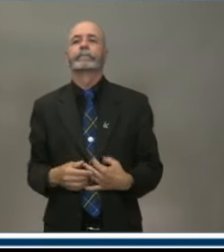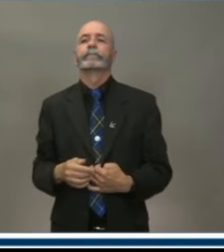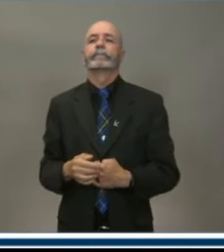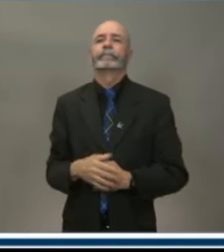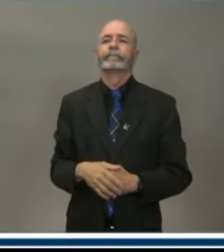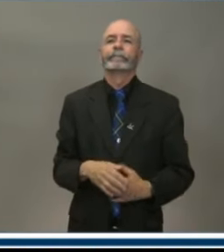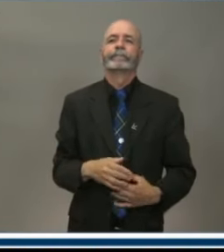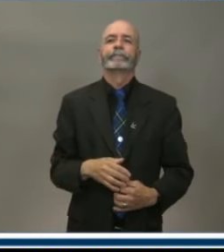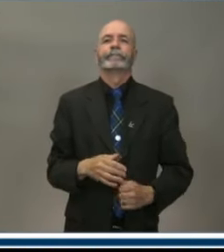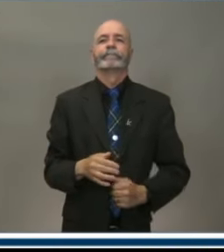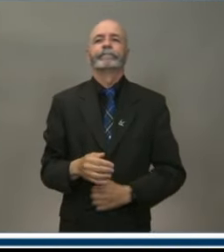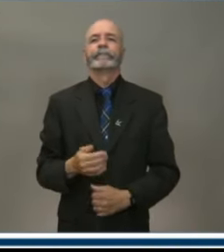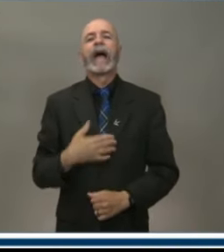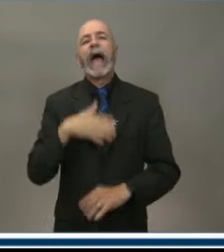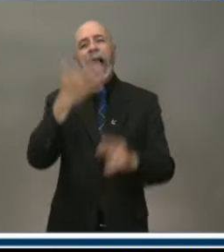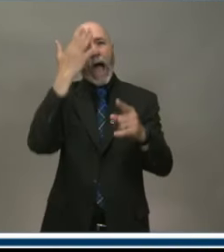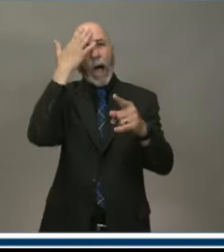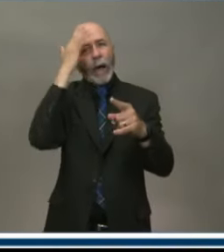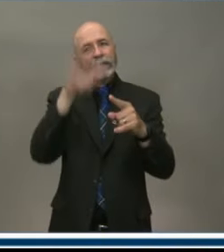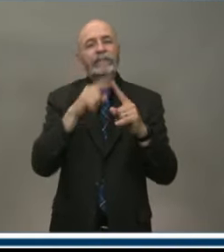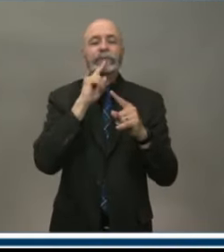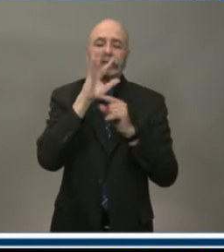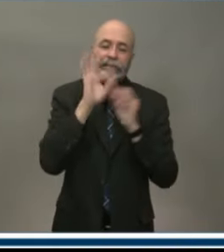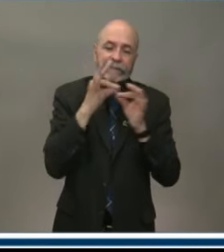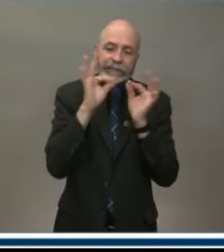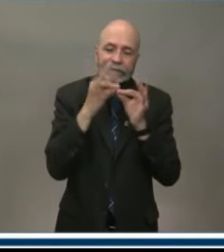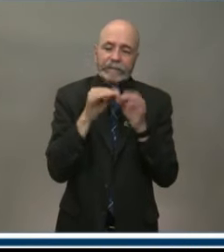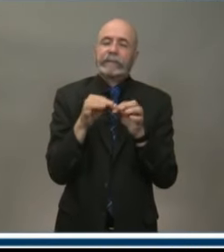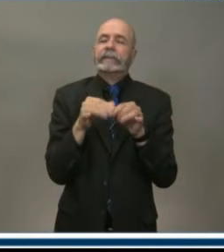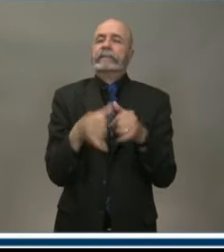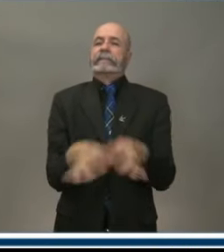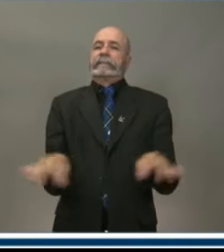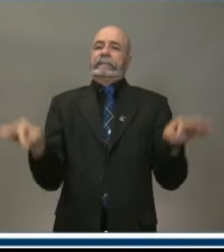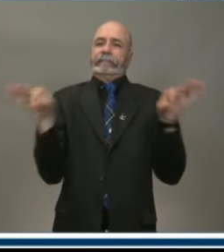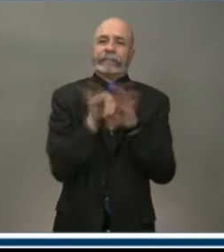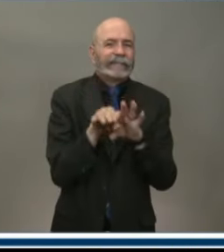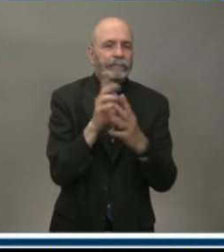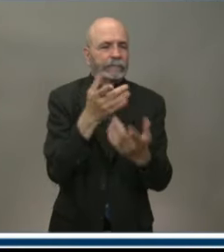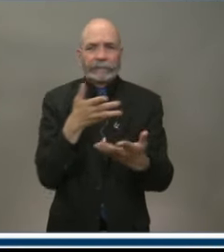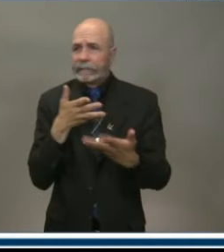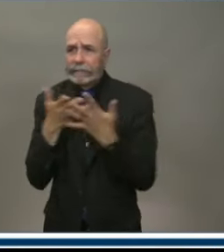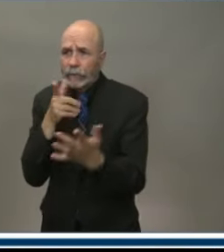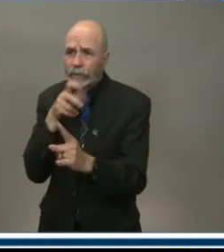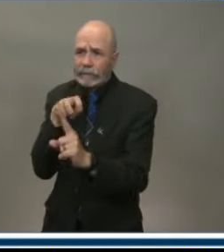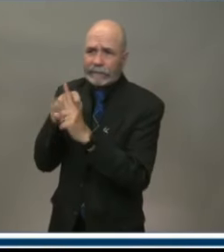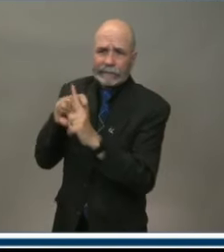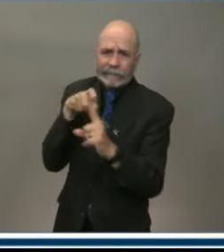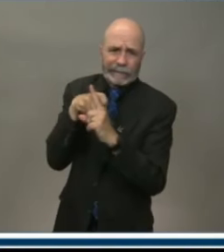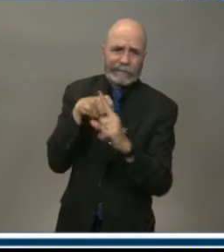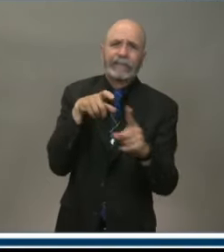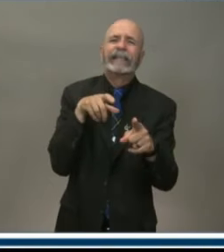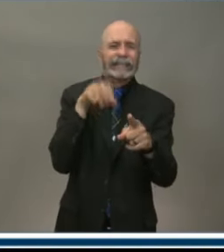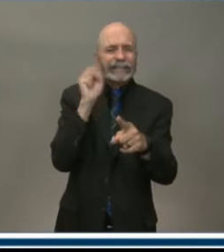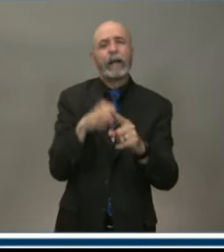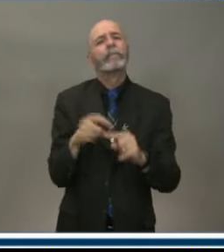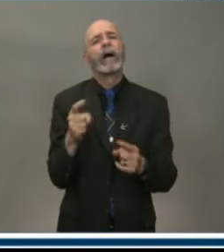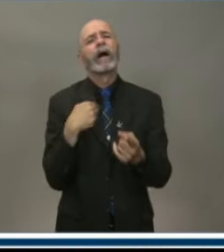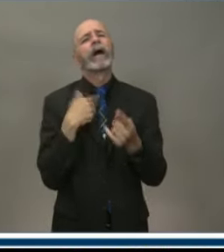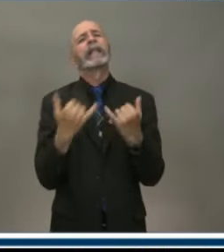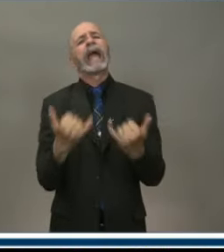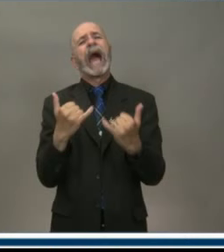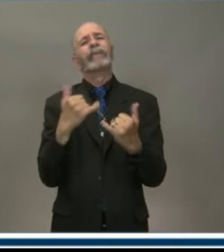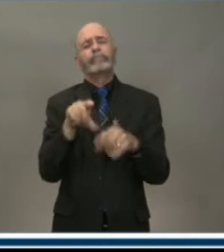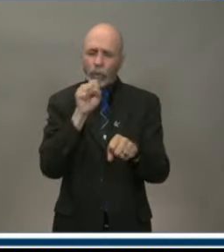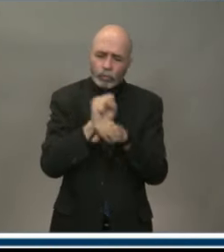tracing are crucial parts of overcoming COVID. I'm wondering how many contact tracers are currently working for the province, and if